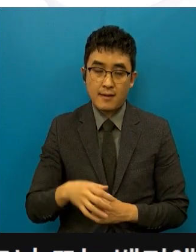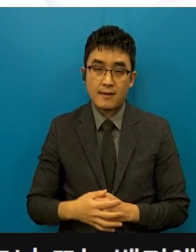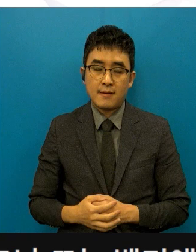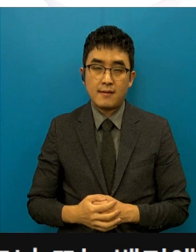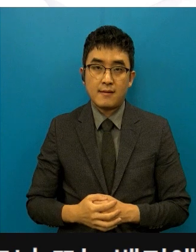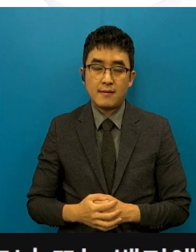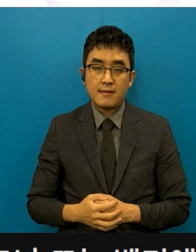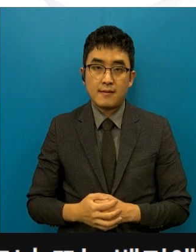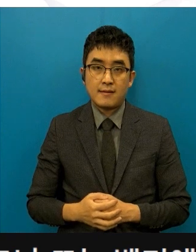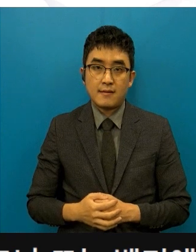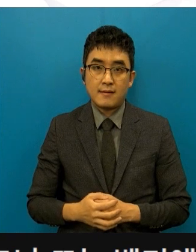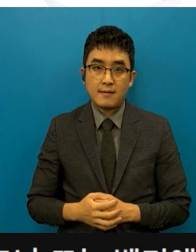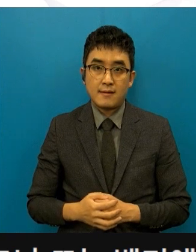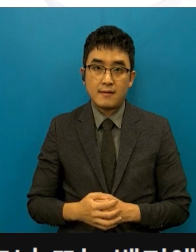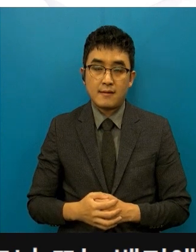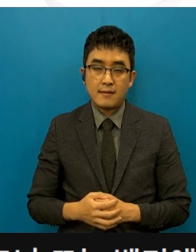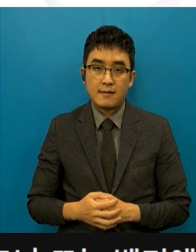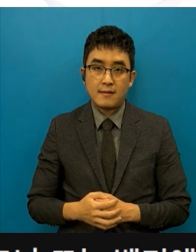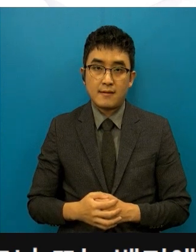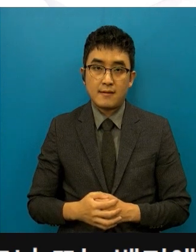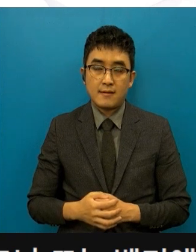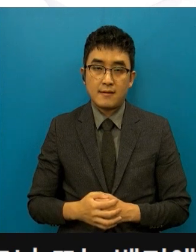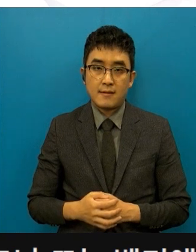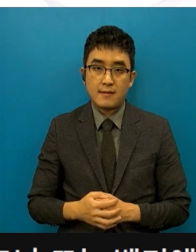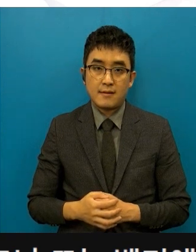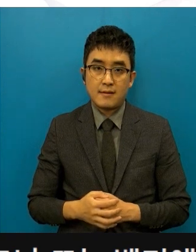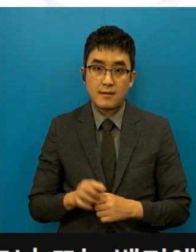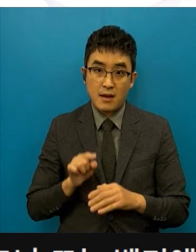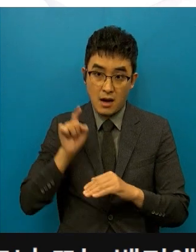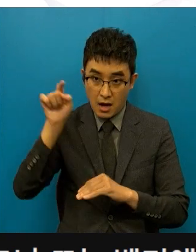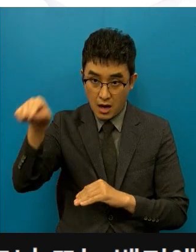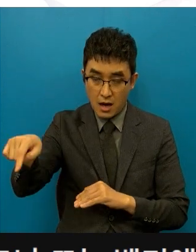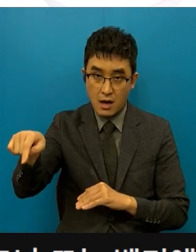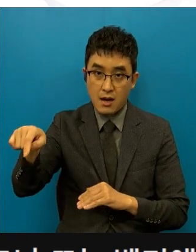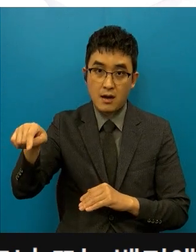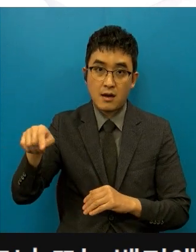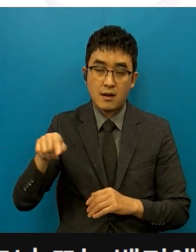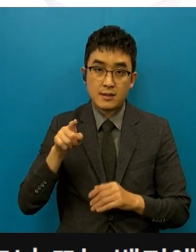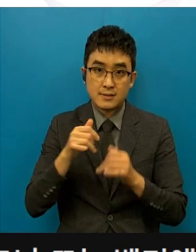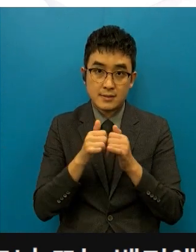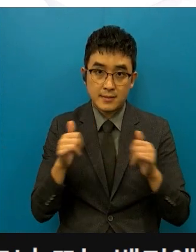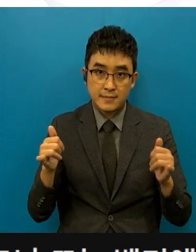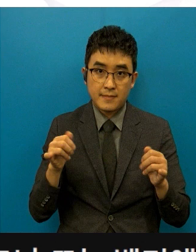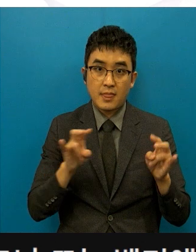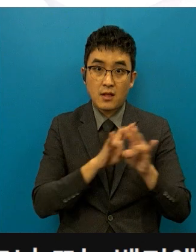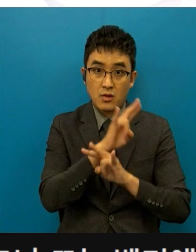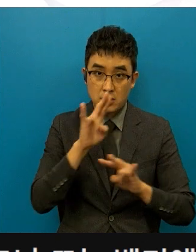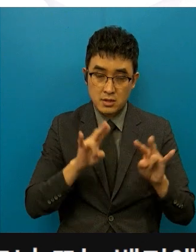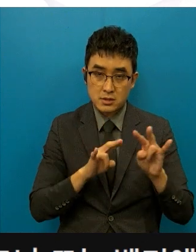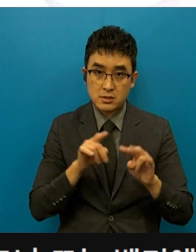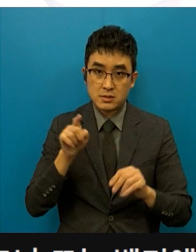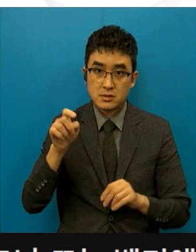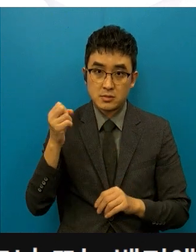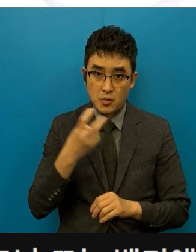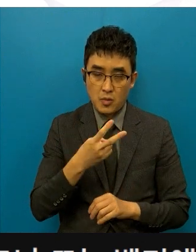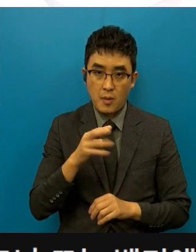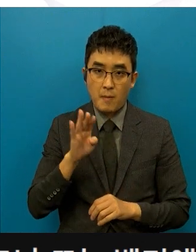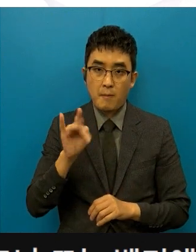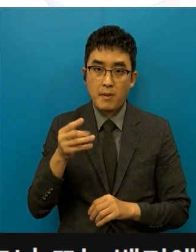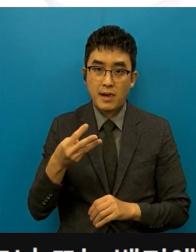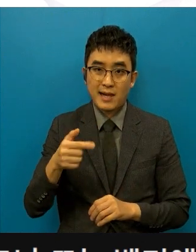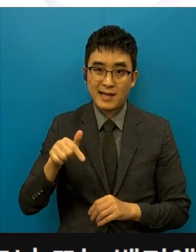prosecution when they come back to their country. So far, there hasn't been a case like this. There have been some cases in the